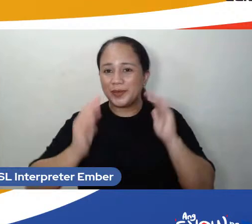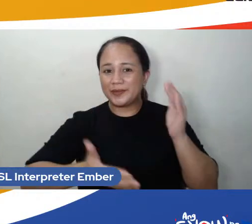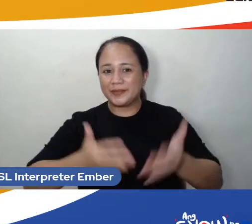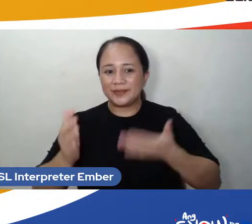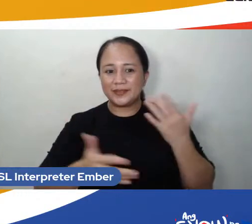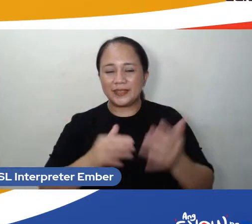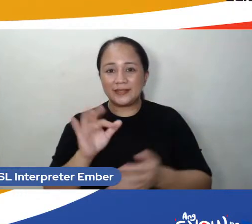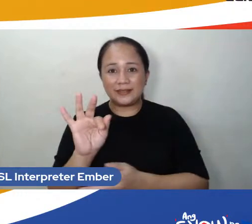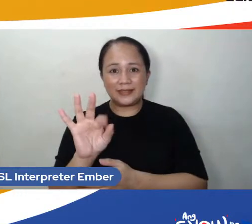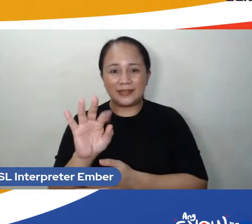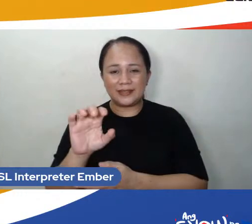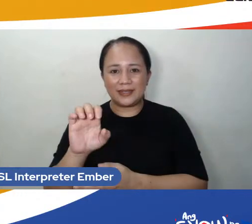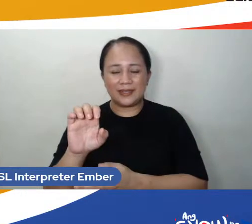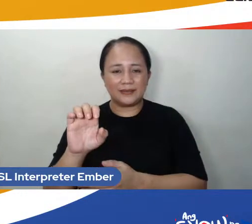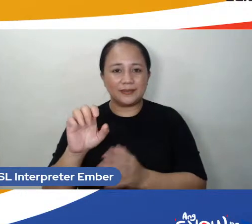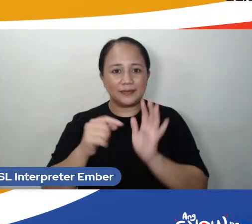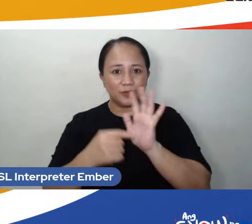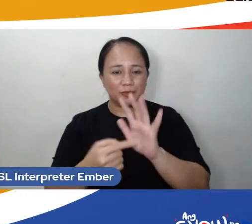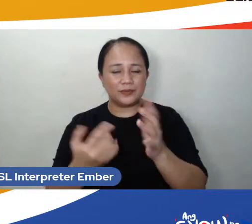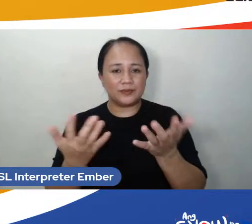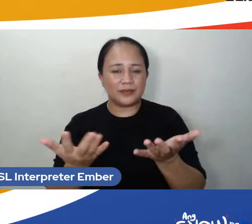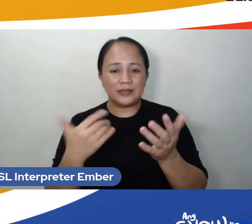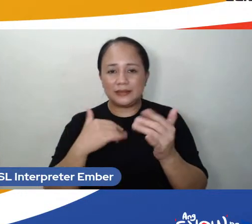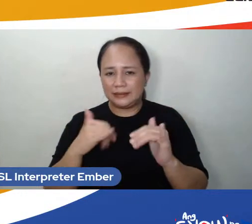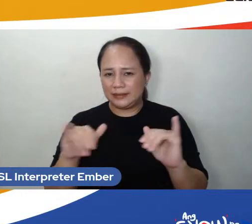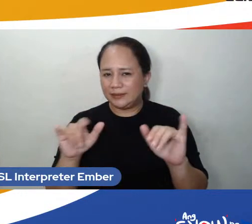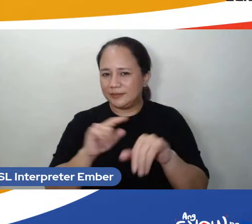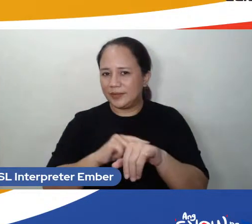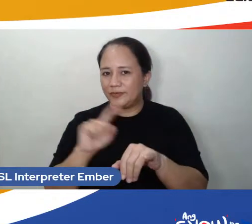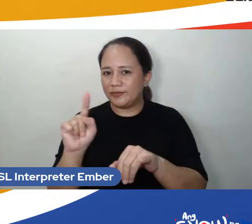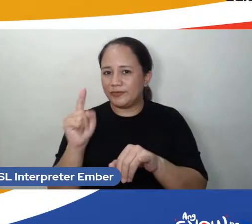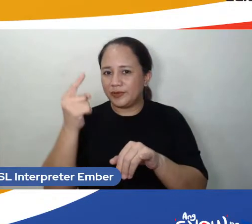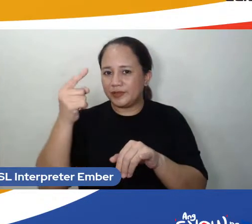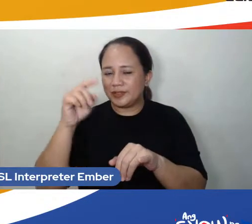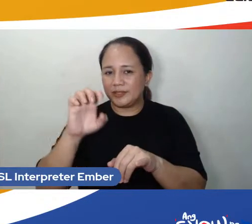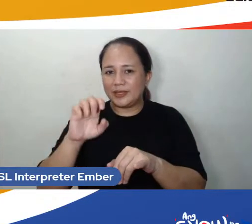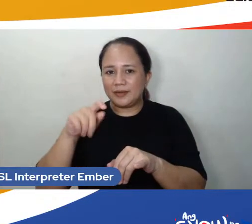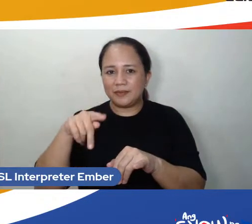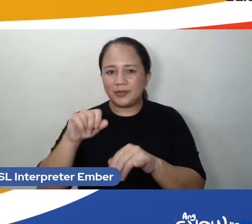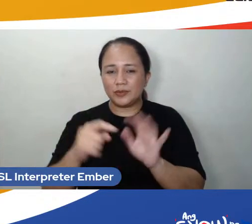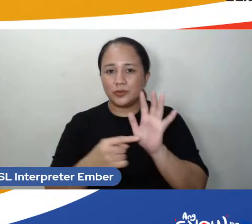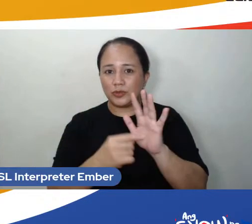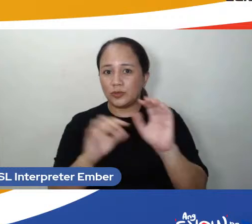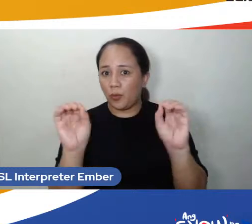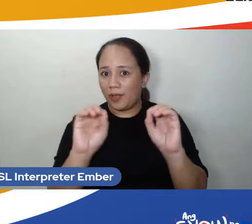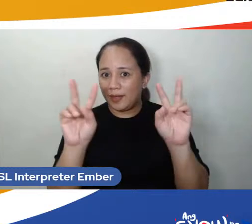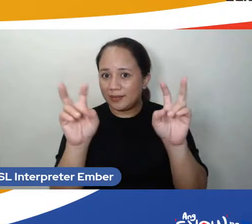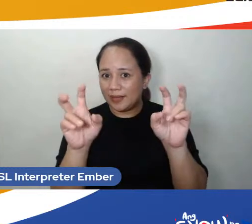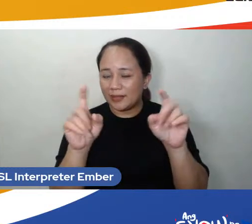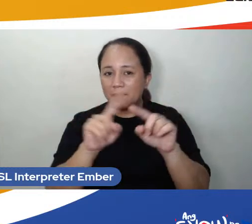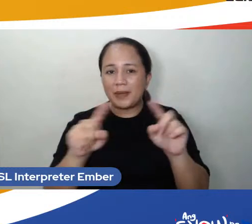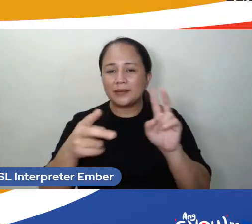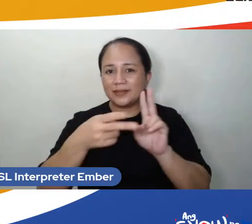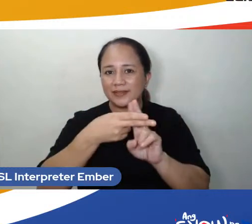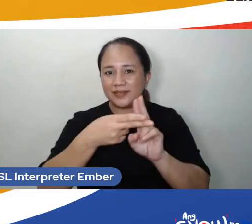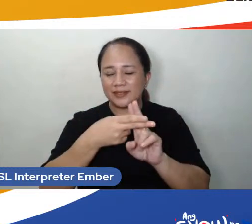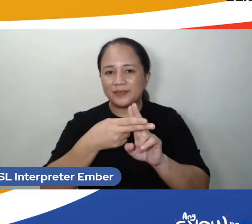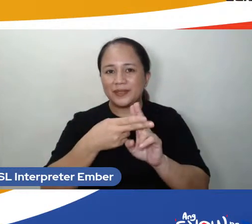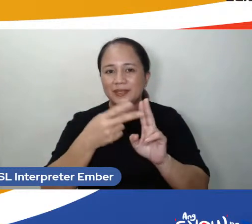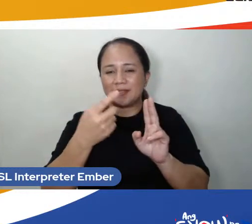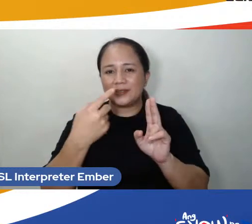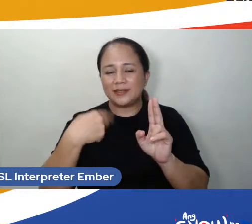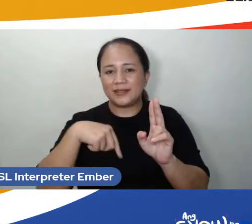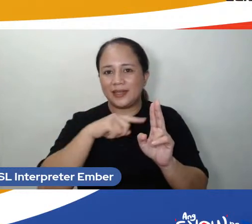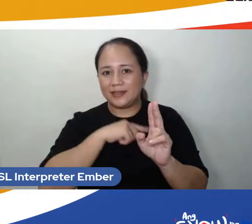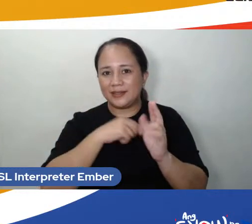19th episode and at the same time, first episode of ang show na walang title pero hashtag sa atin ang